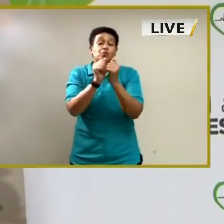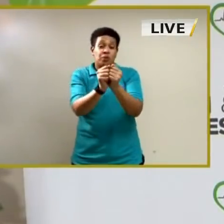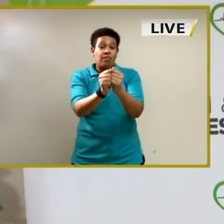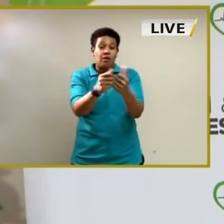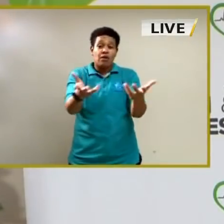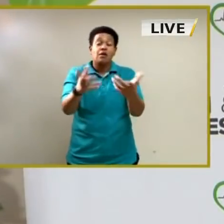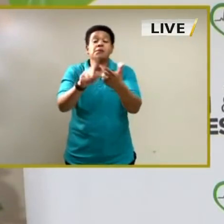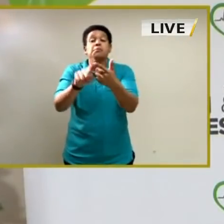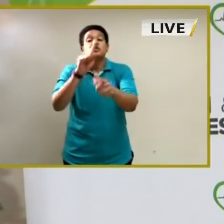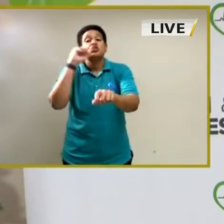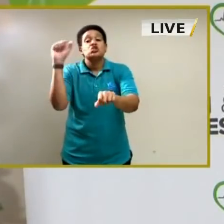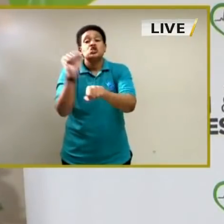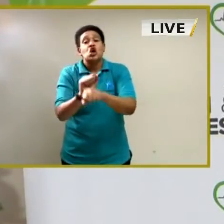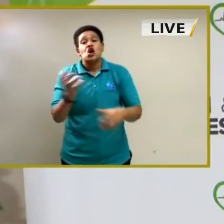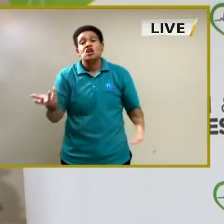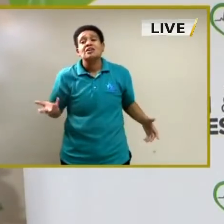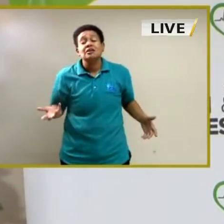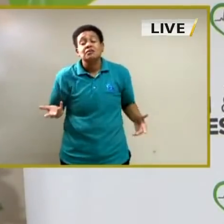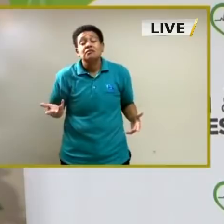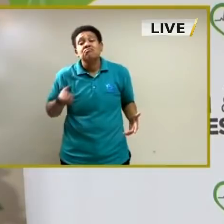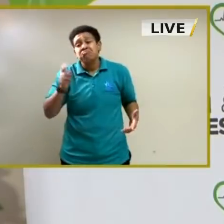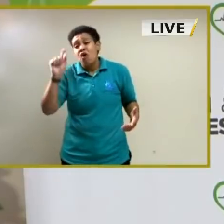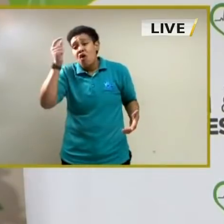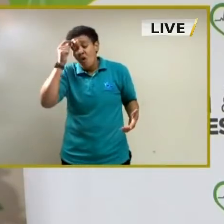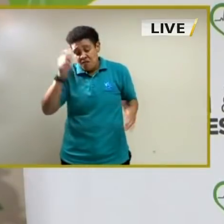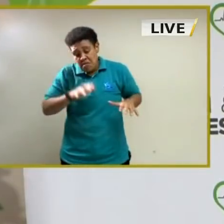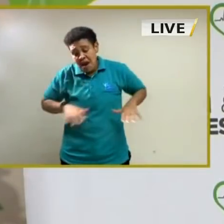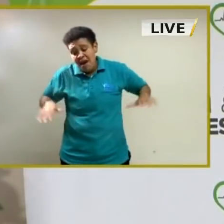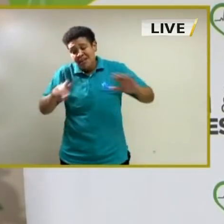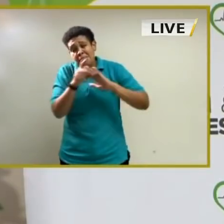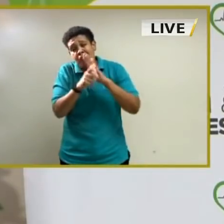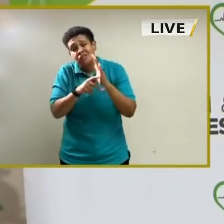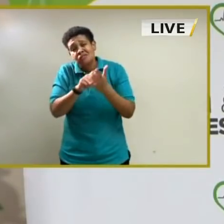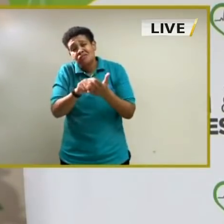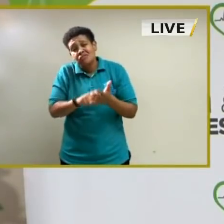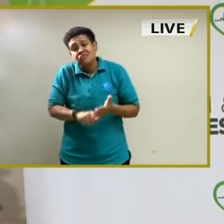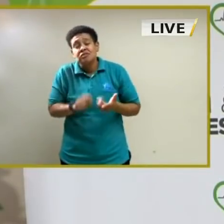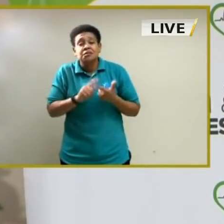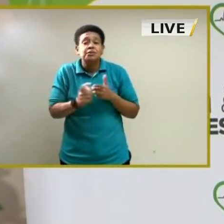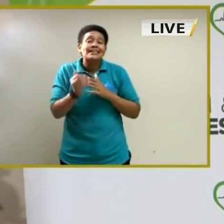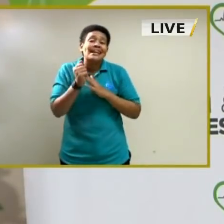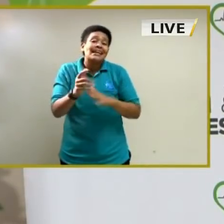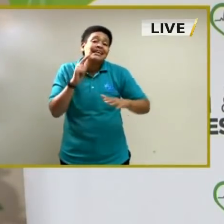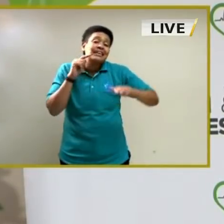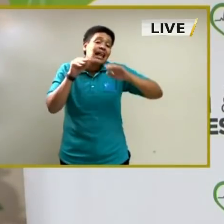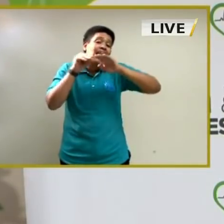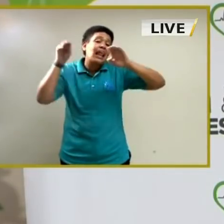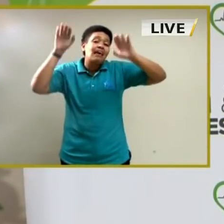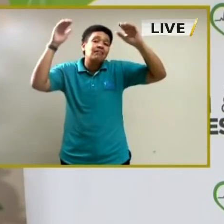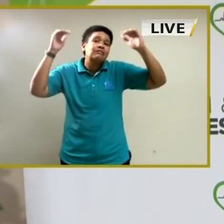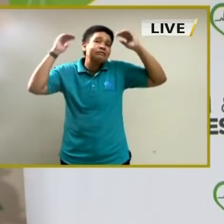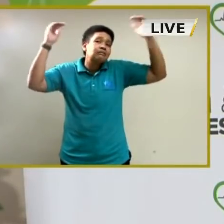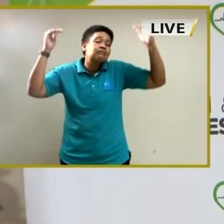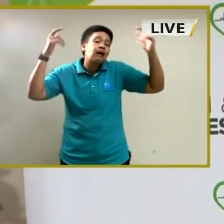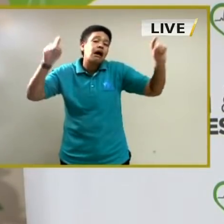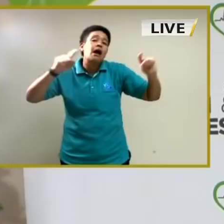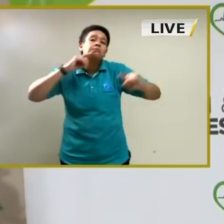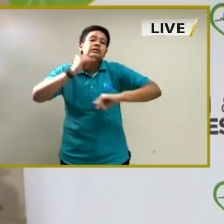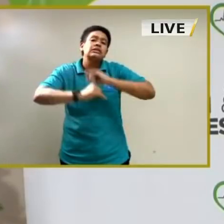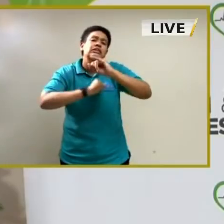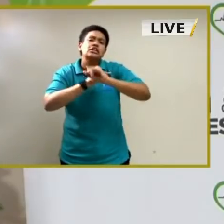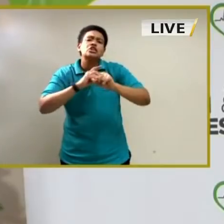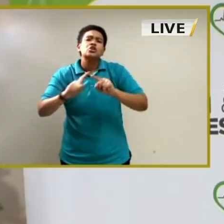and certainly as government, as policymakers, or as leaders at the level of the firm, institute